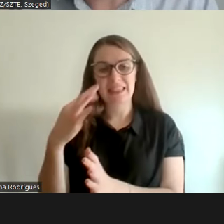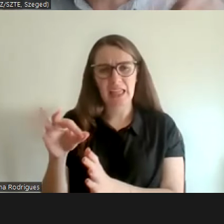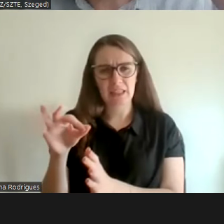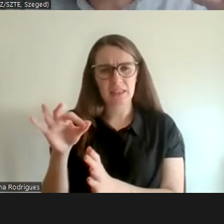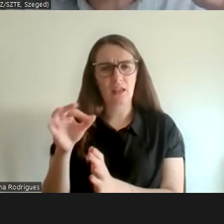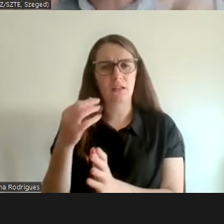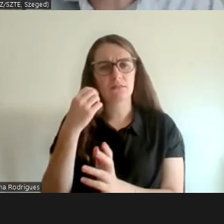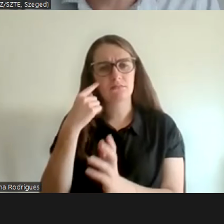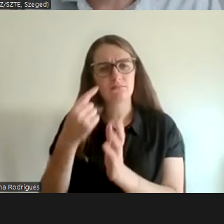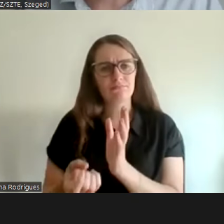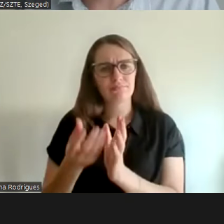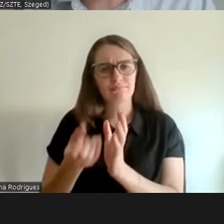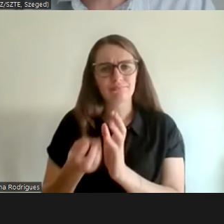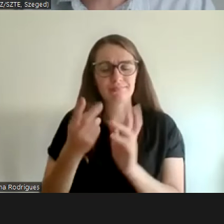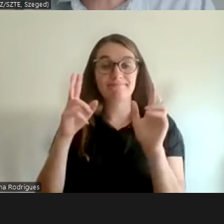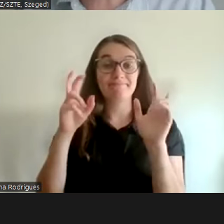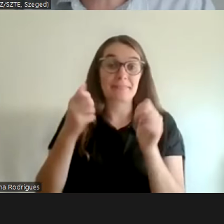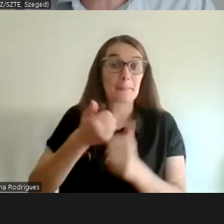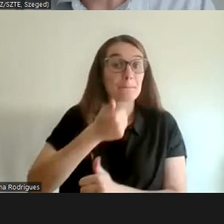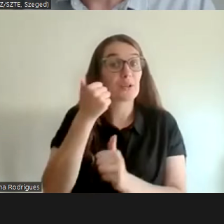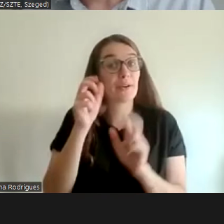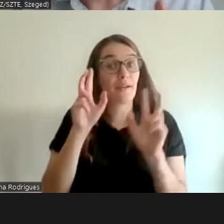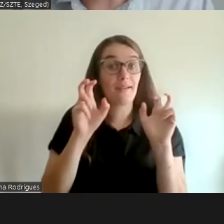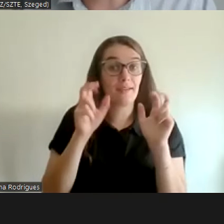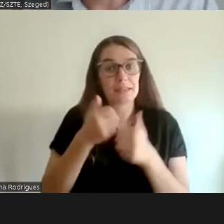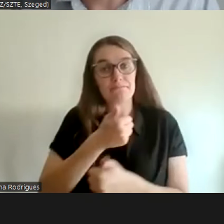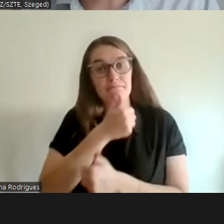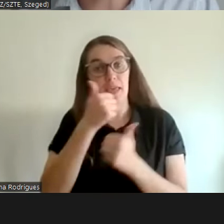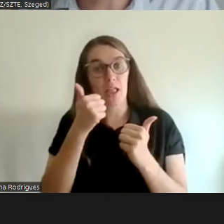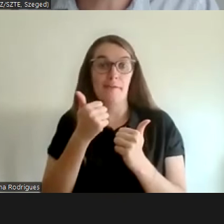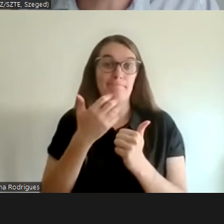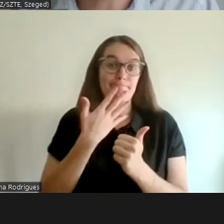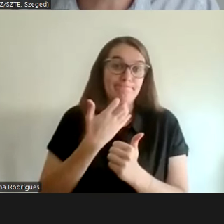elaborate a better solution in